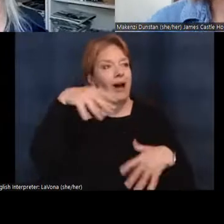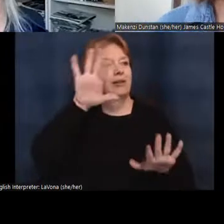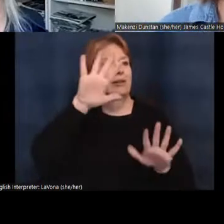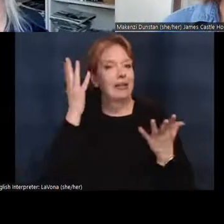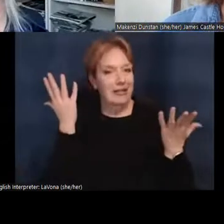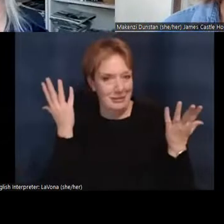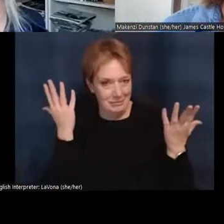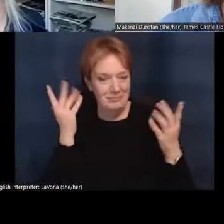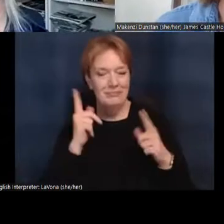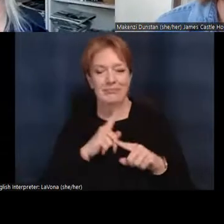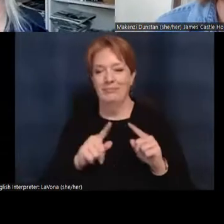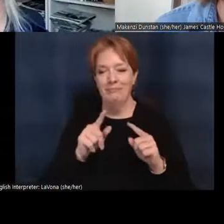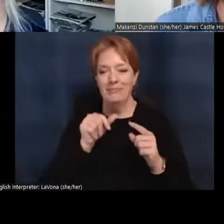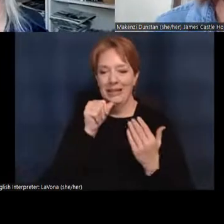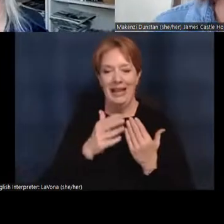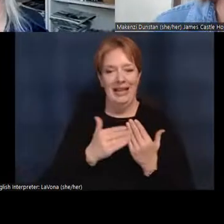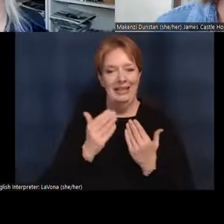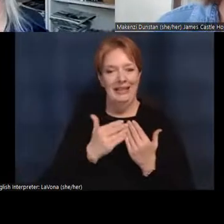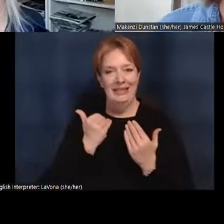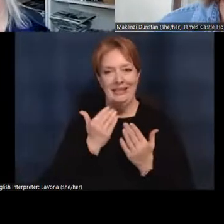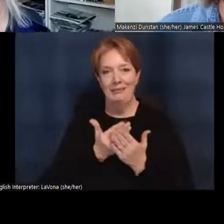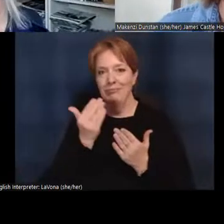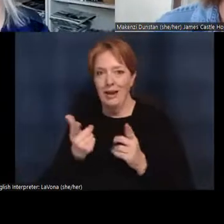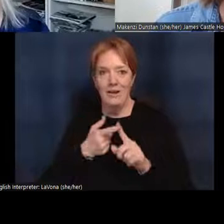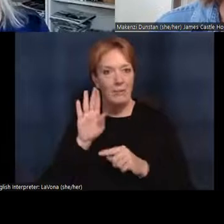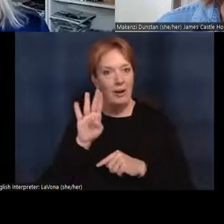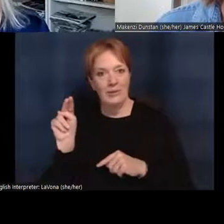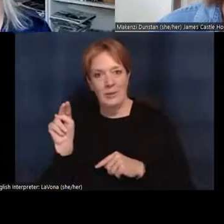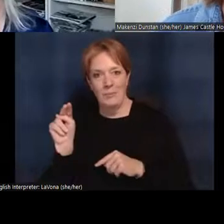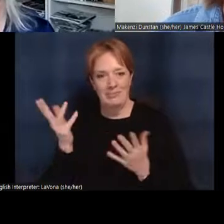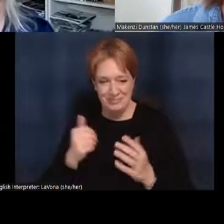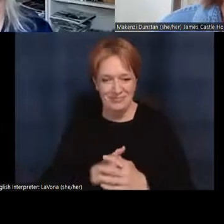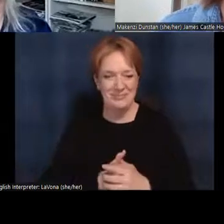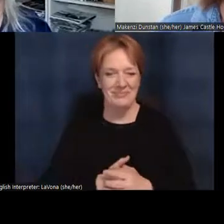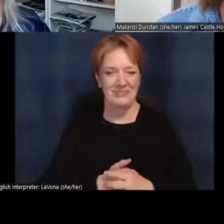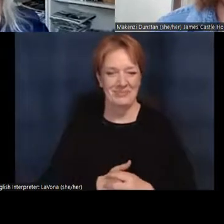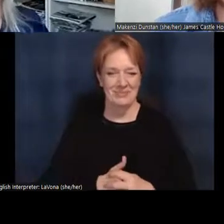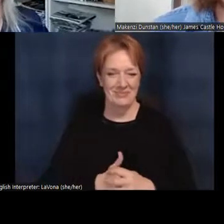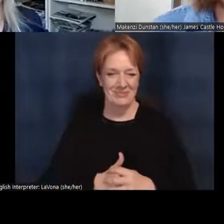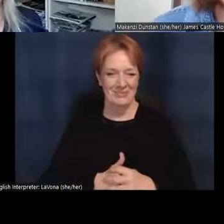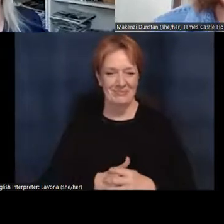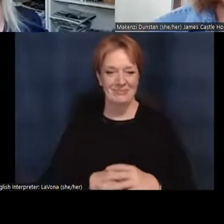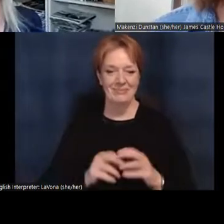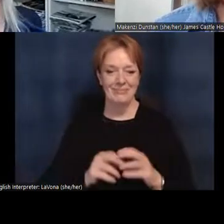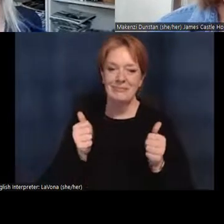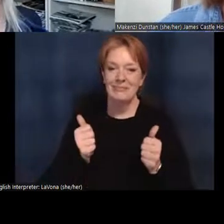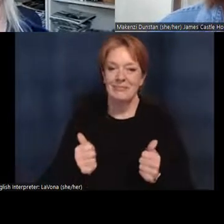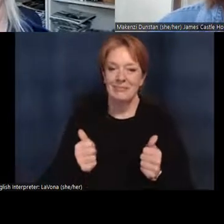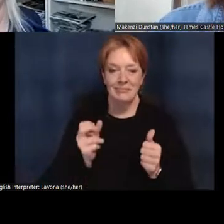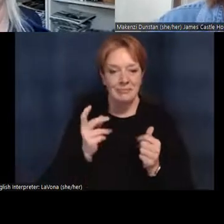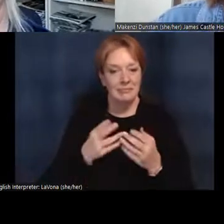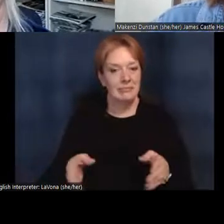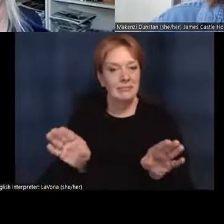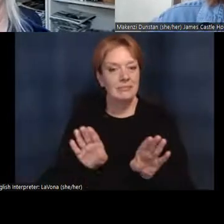but not at your local Barnes and Nobles. Exactly. All right. Well, I am going to close us